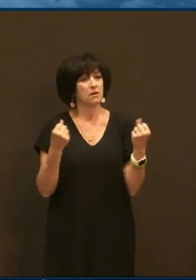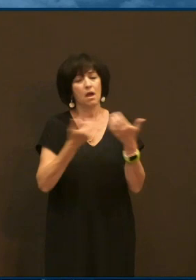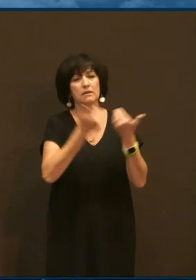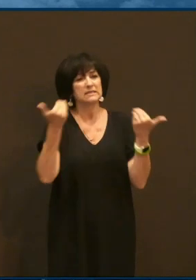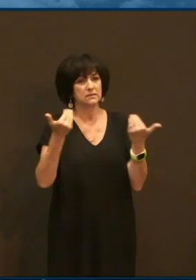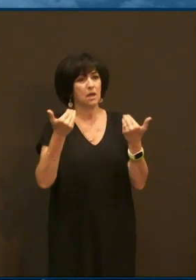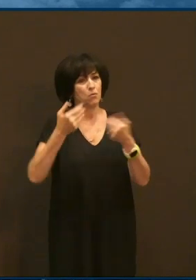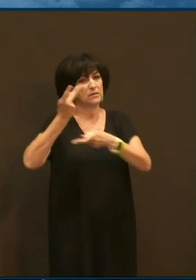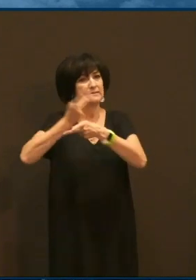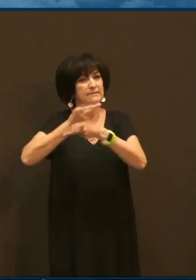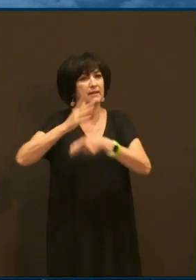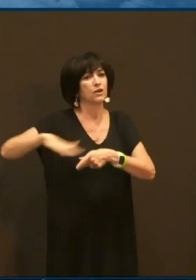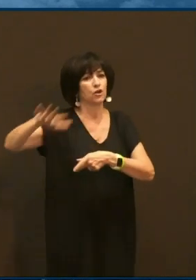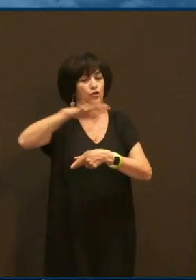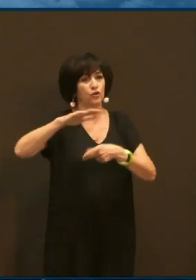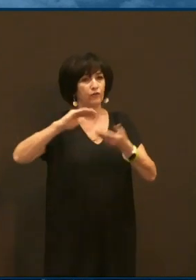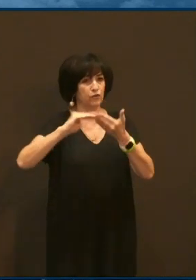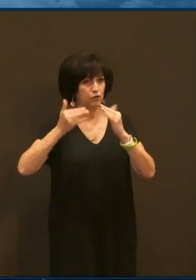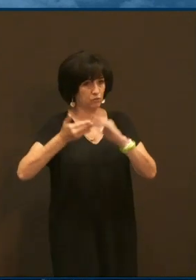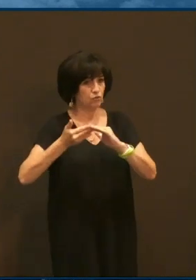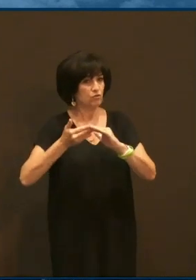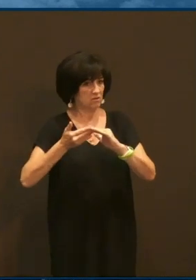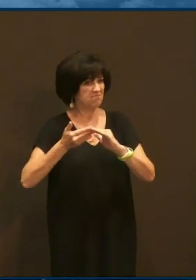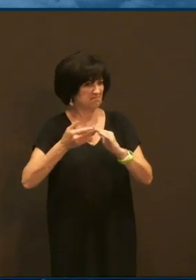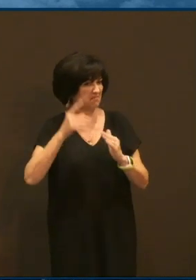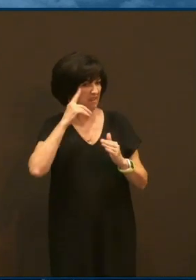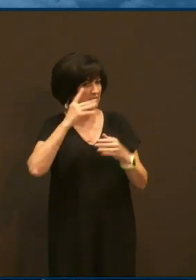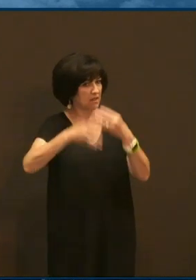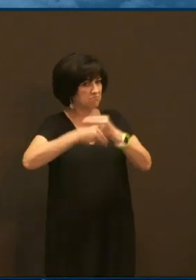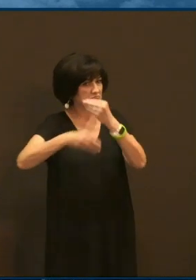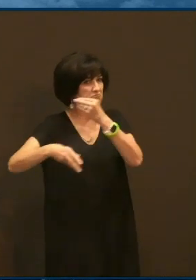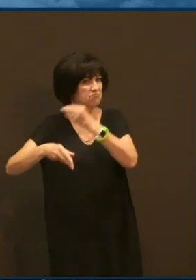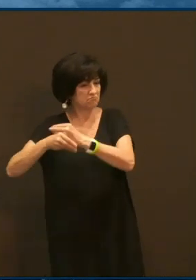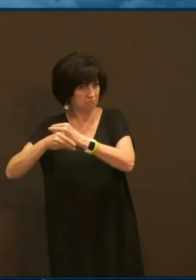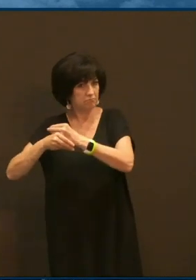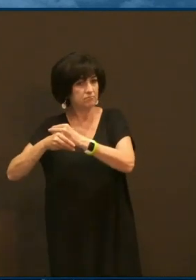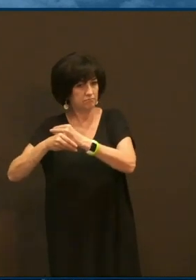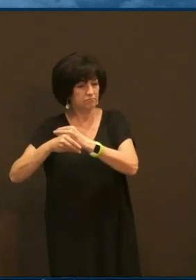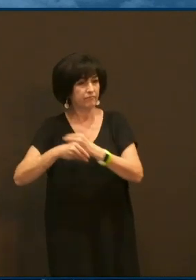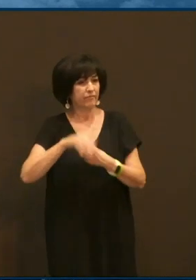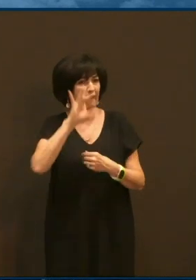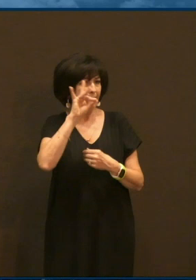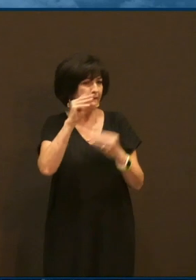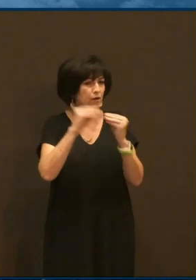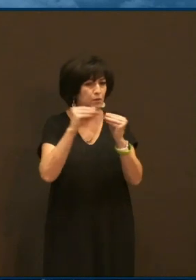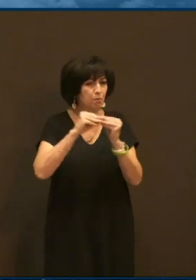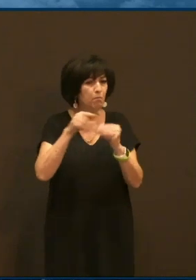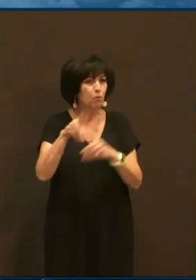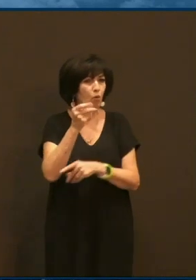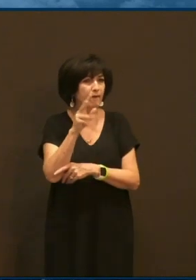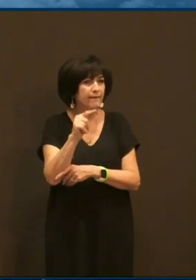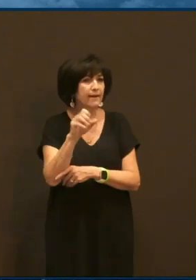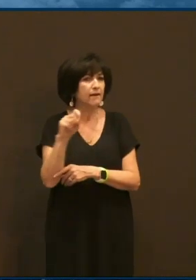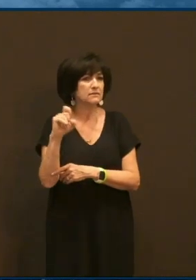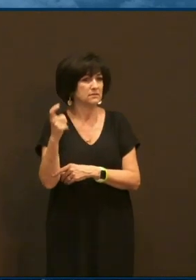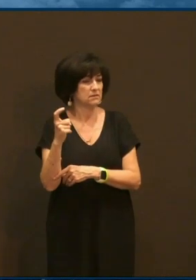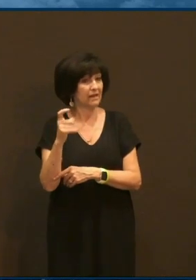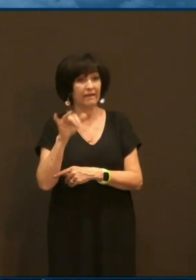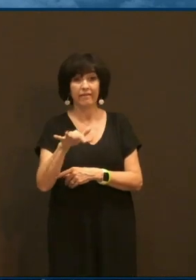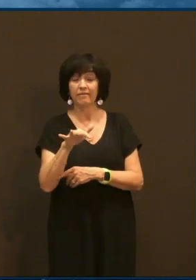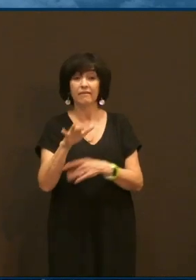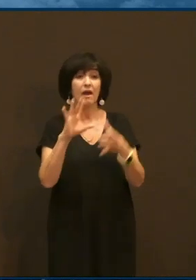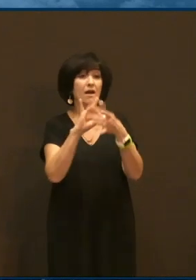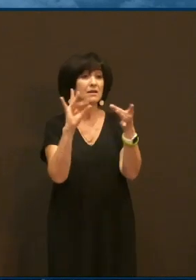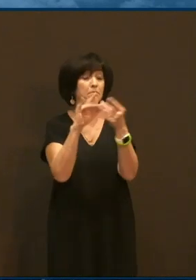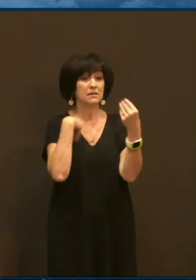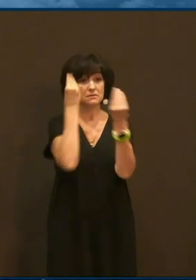Newcastle County and 8 or more sites in Kent and Sussex County coming up. The message is pretty clear. Get